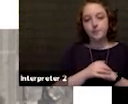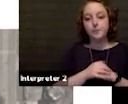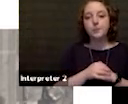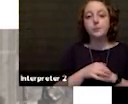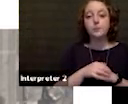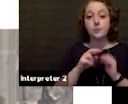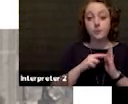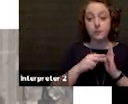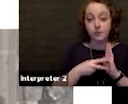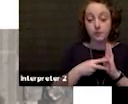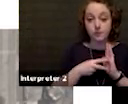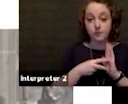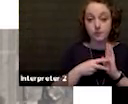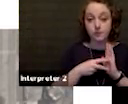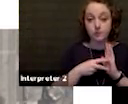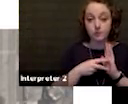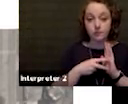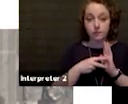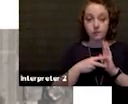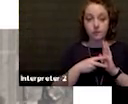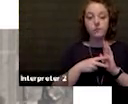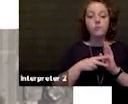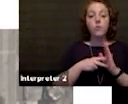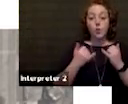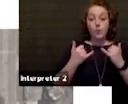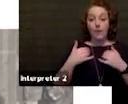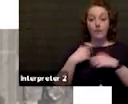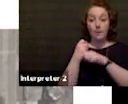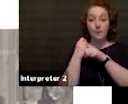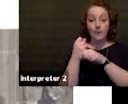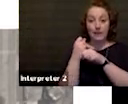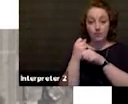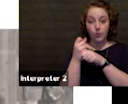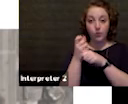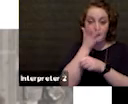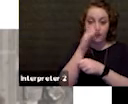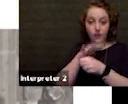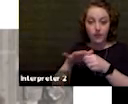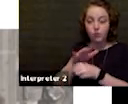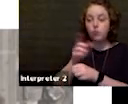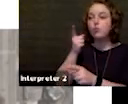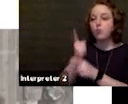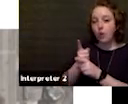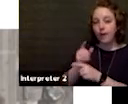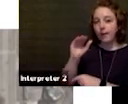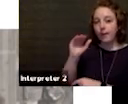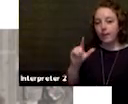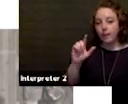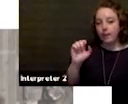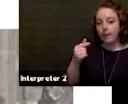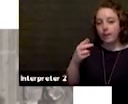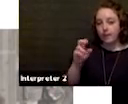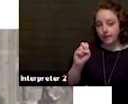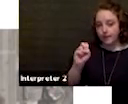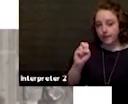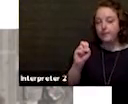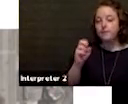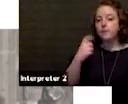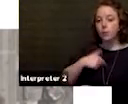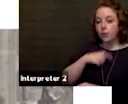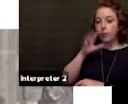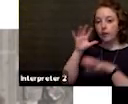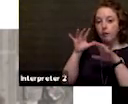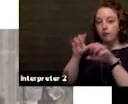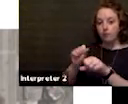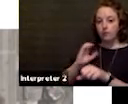would take in, that's where the baseball fields are. Correct. Those are the Little League fields. And we get all of that. And we get all